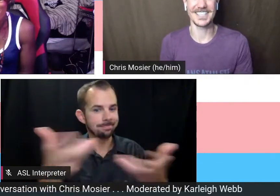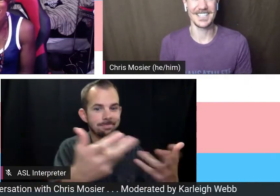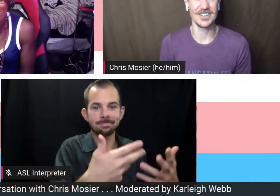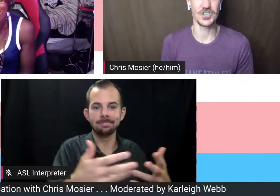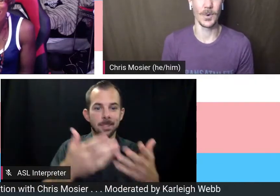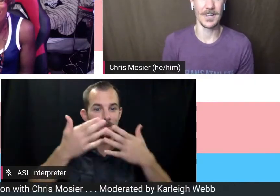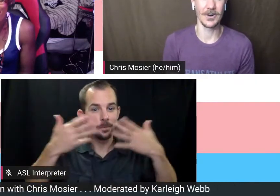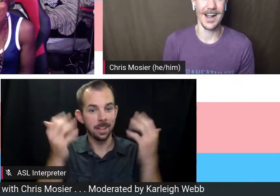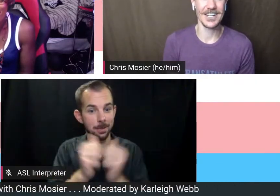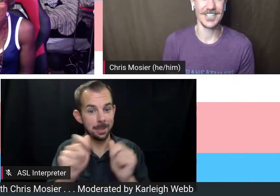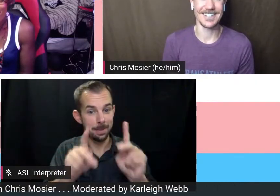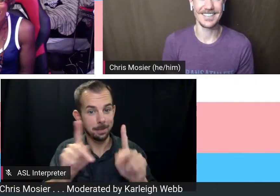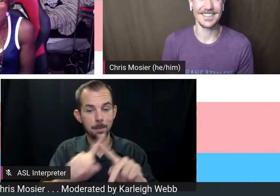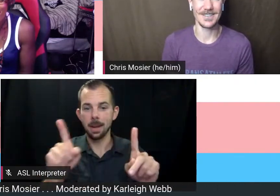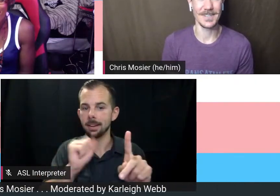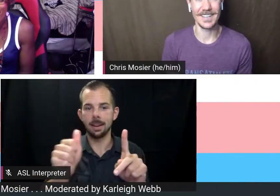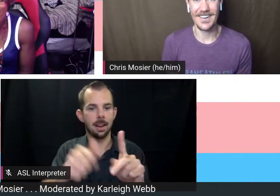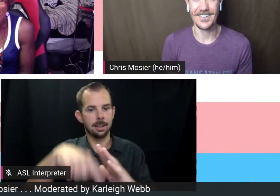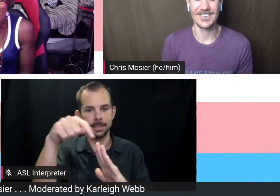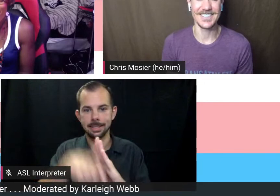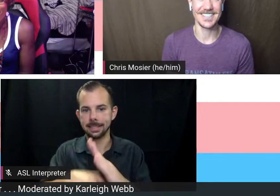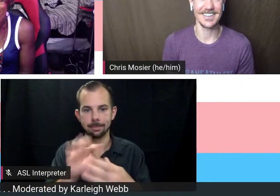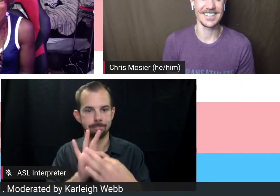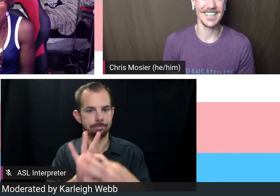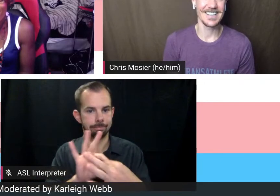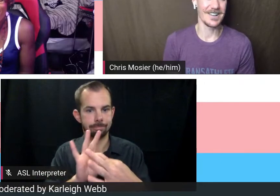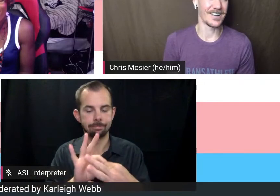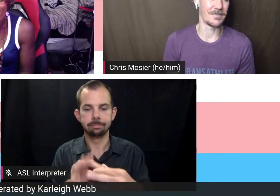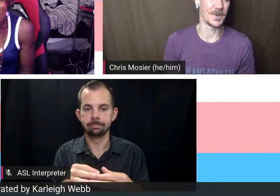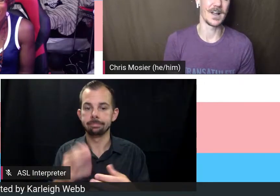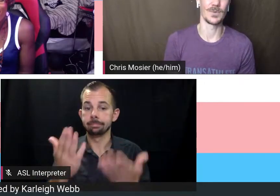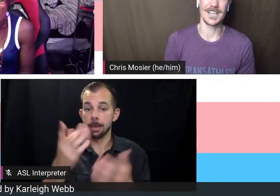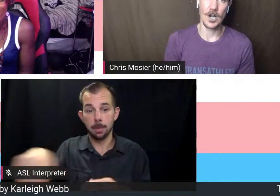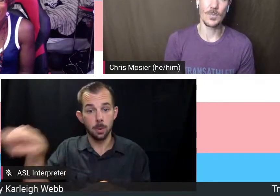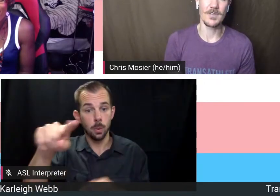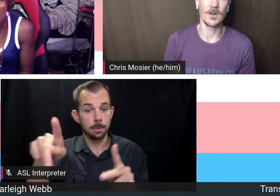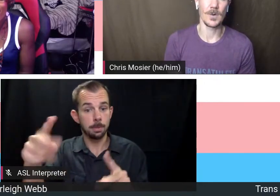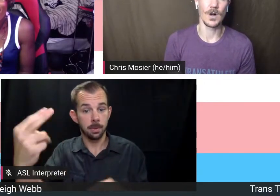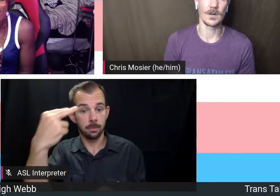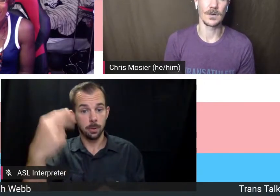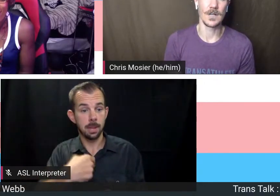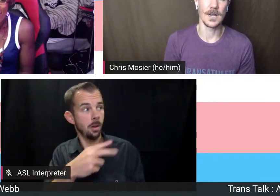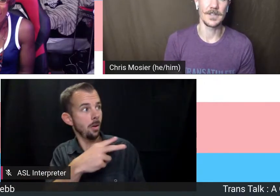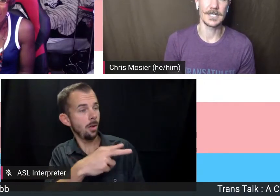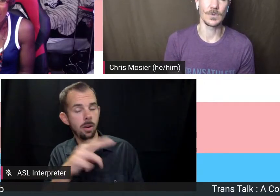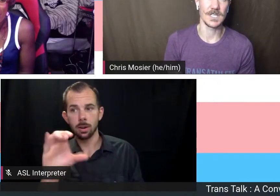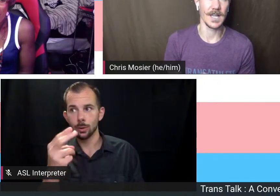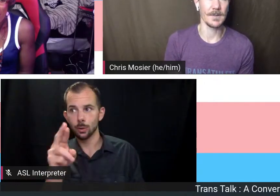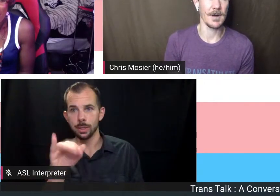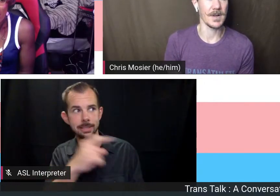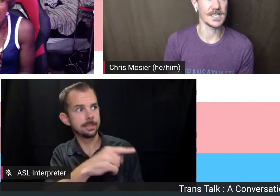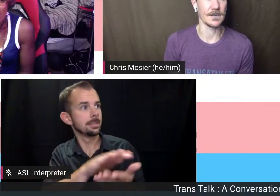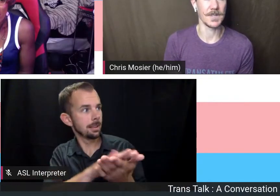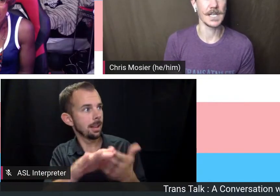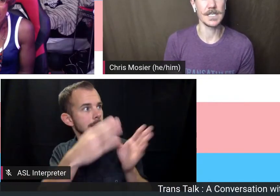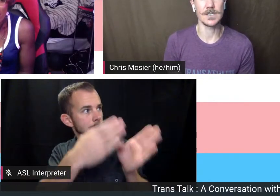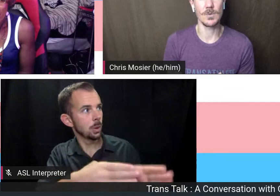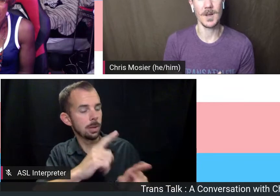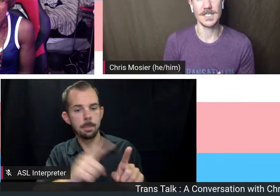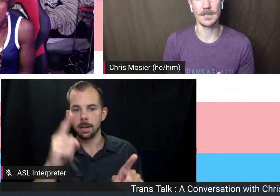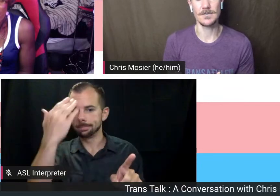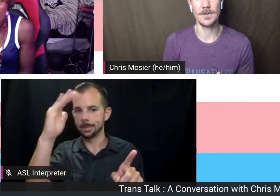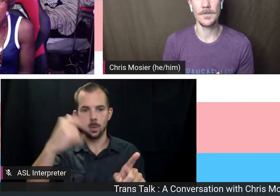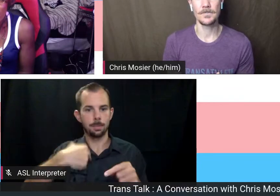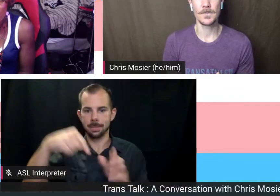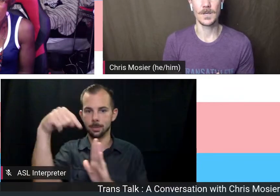a pleasant, short interaction and you can be like, oh, Chris is nice, but not really know me very well. And I think there was a lot about myself that I didn't